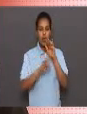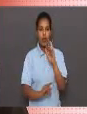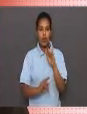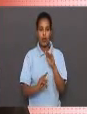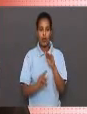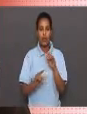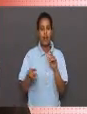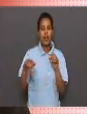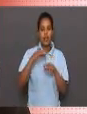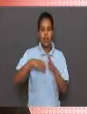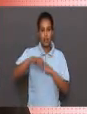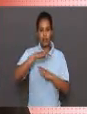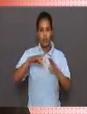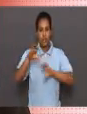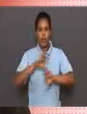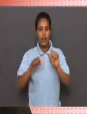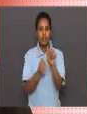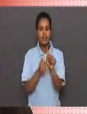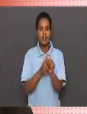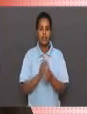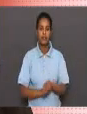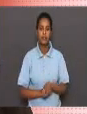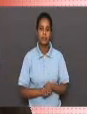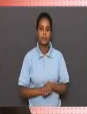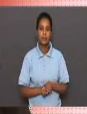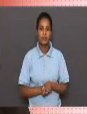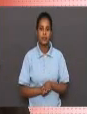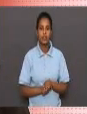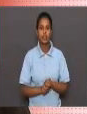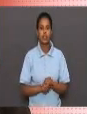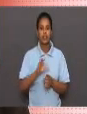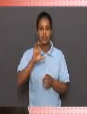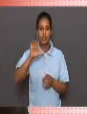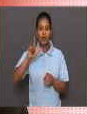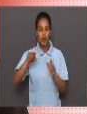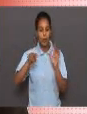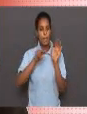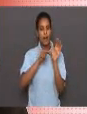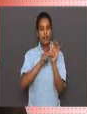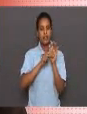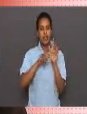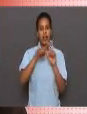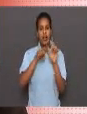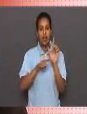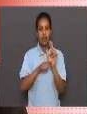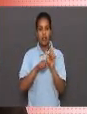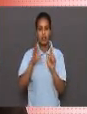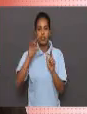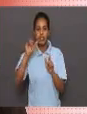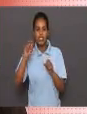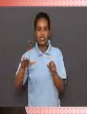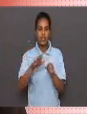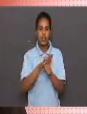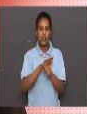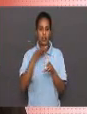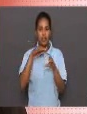are lower on the electrochemical series, the chlorine minus ions